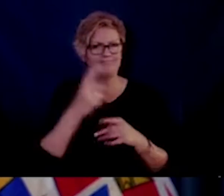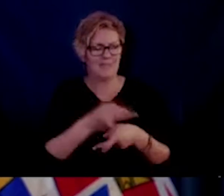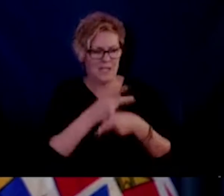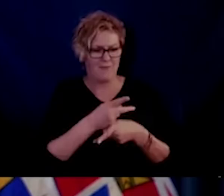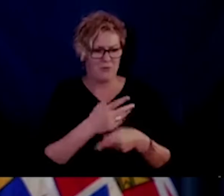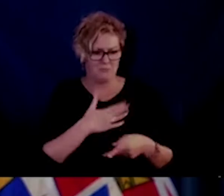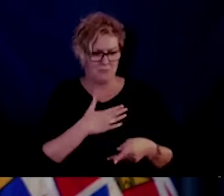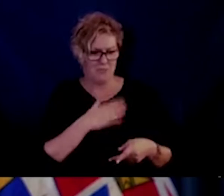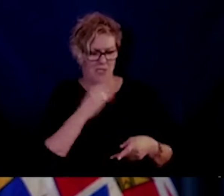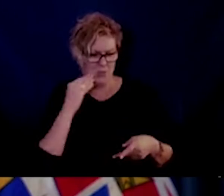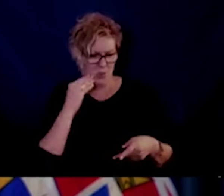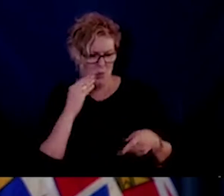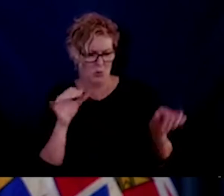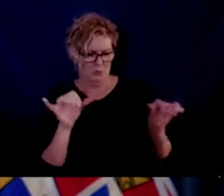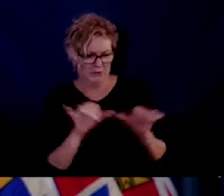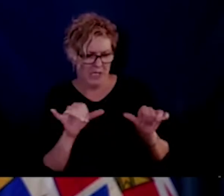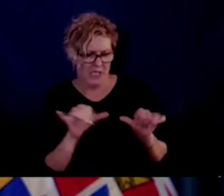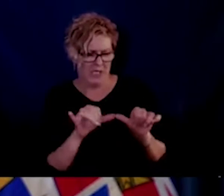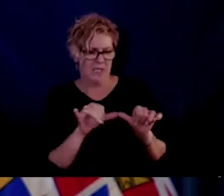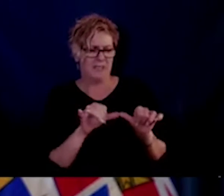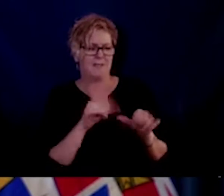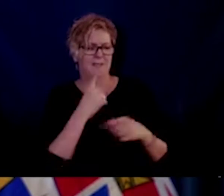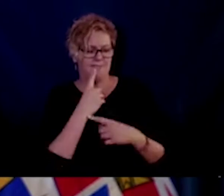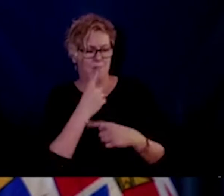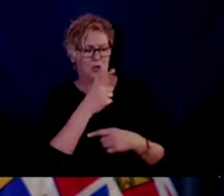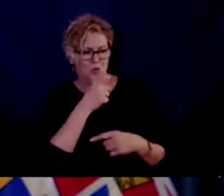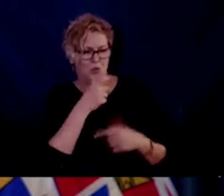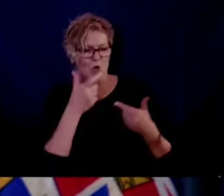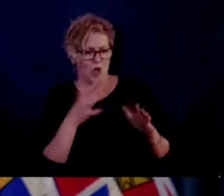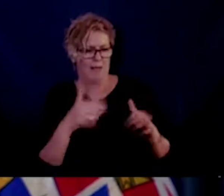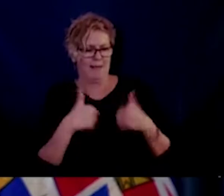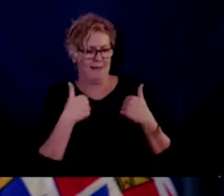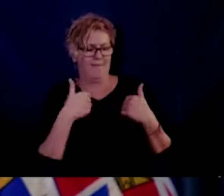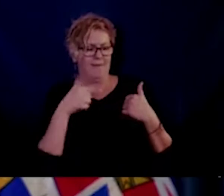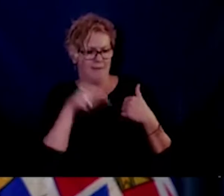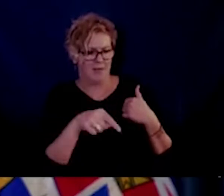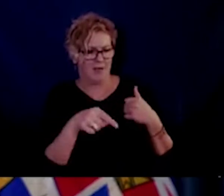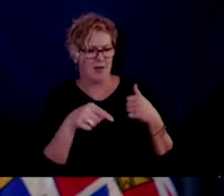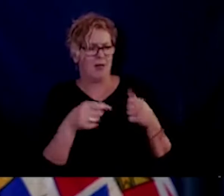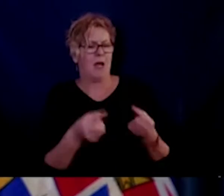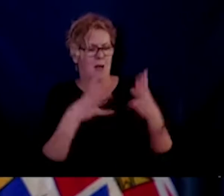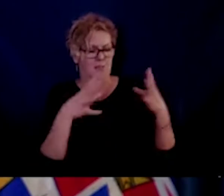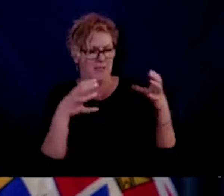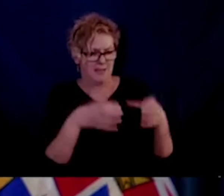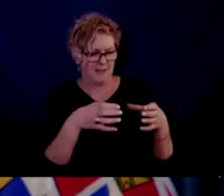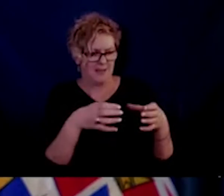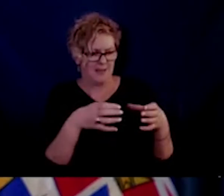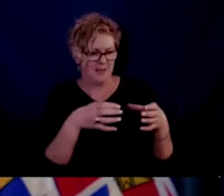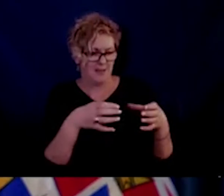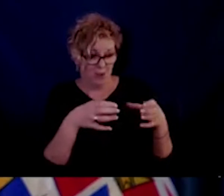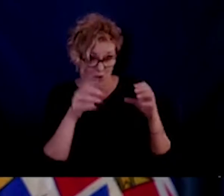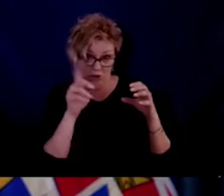important considerations for us moving into the next few months, where there's going to be a lot of temptation, and we need to support each other as